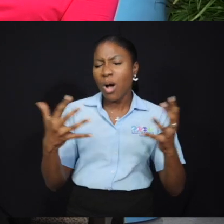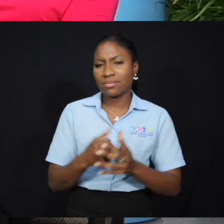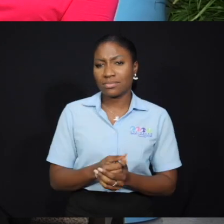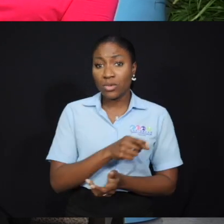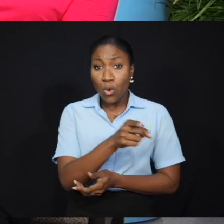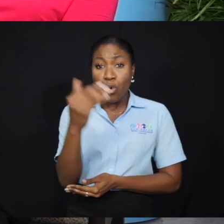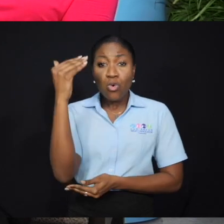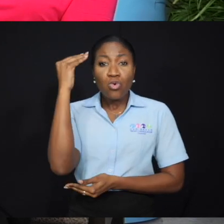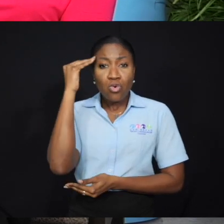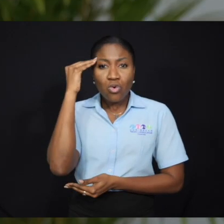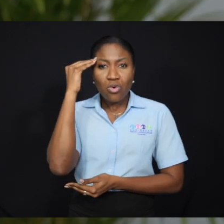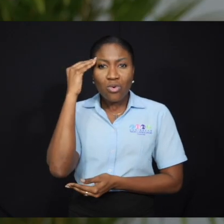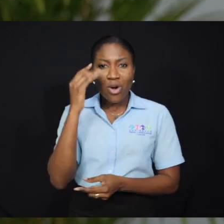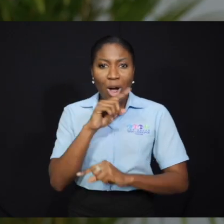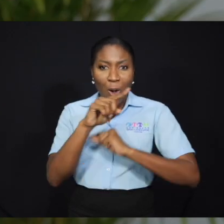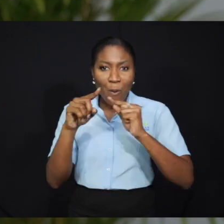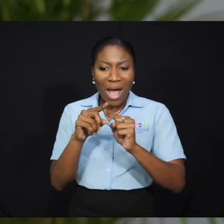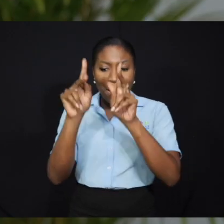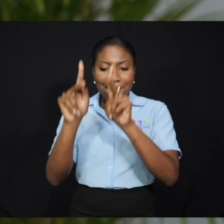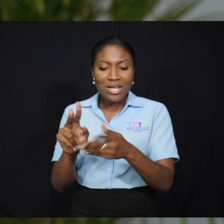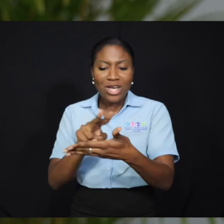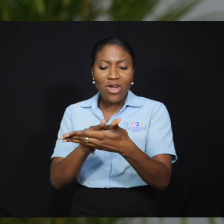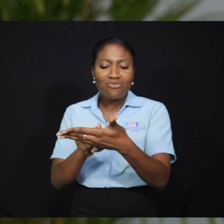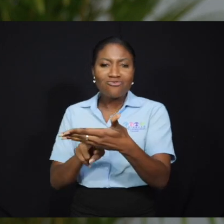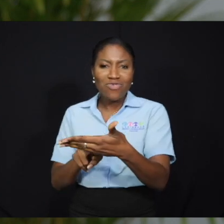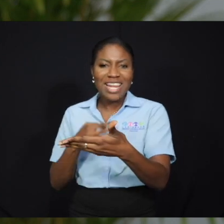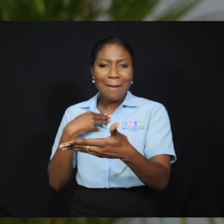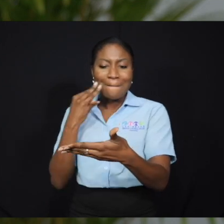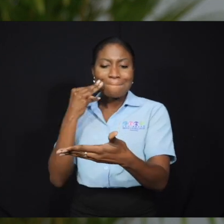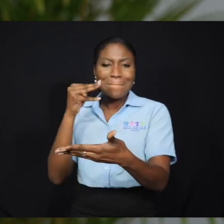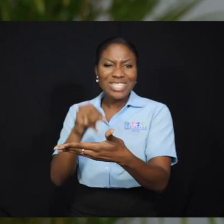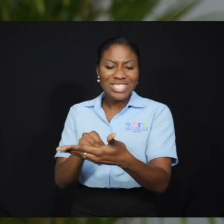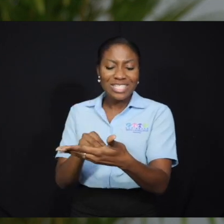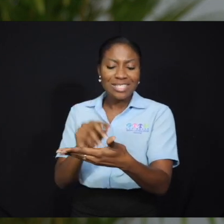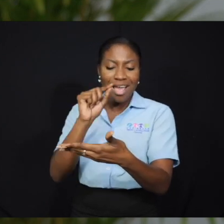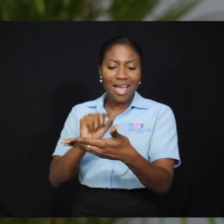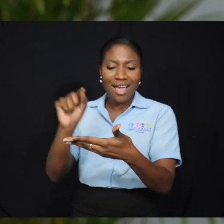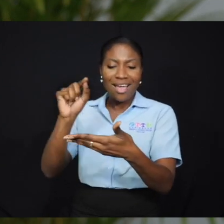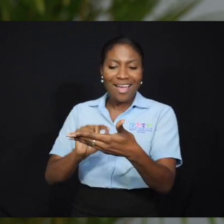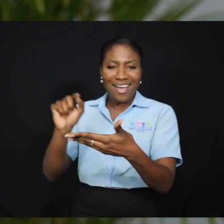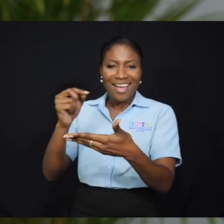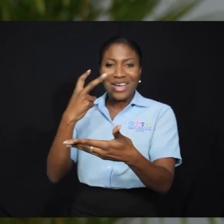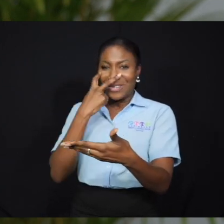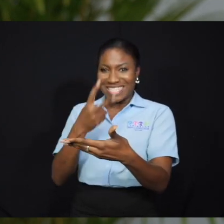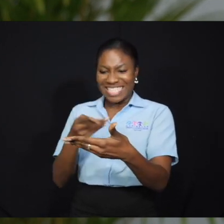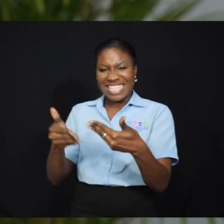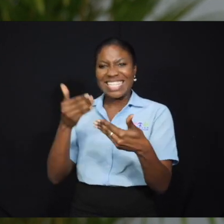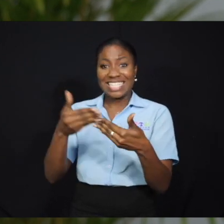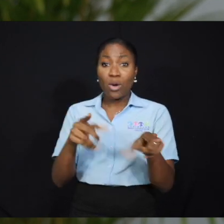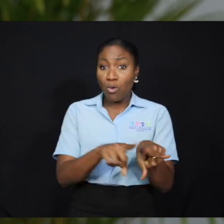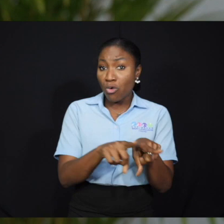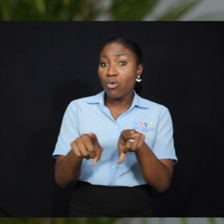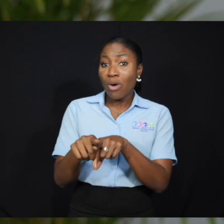know when your message is read and when you get your replies. Also, they have very